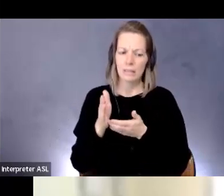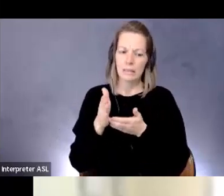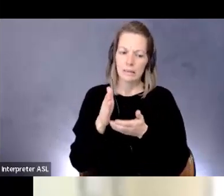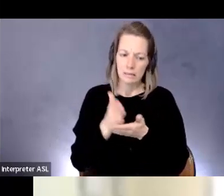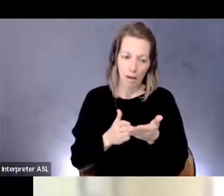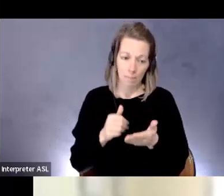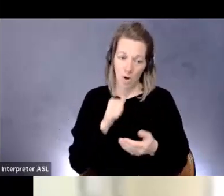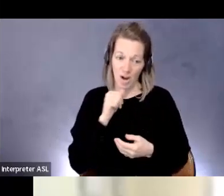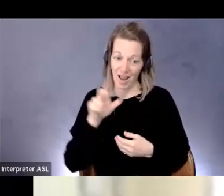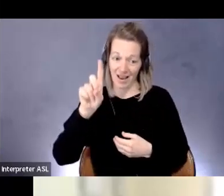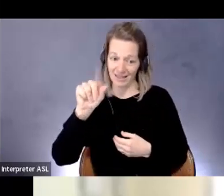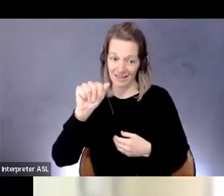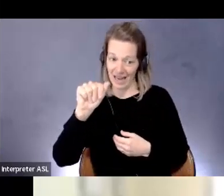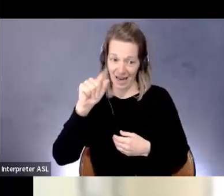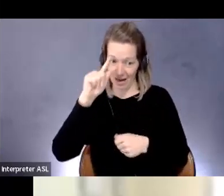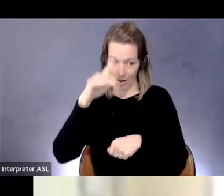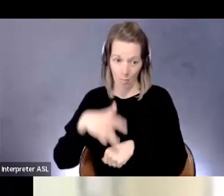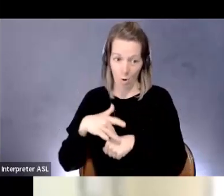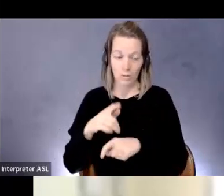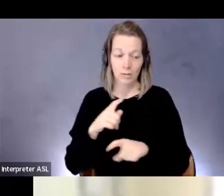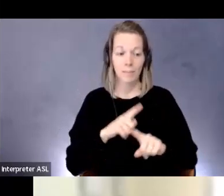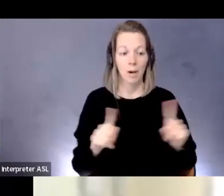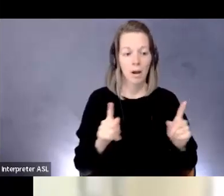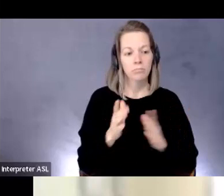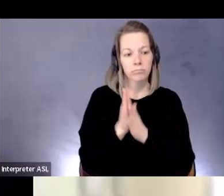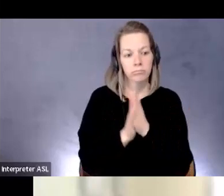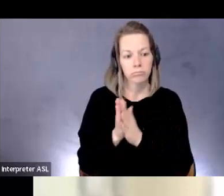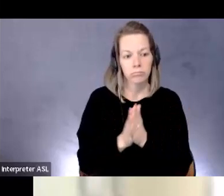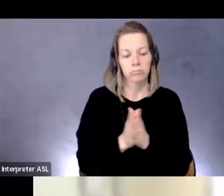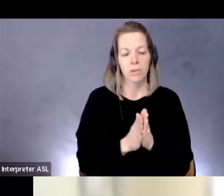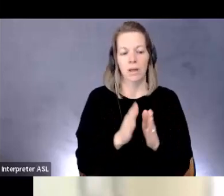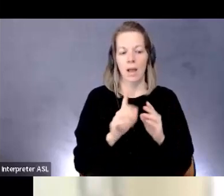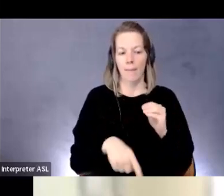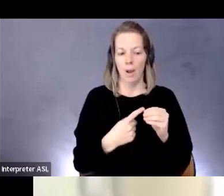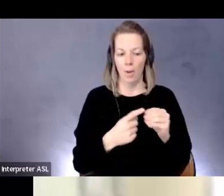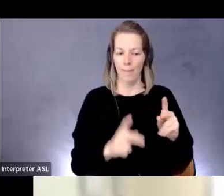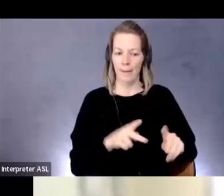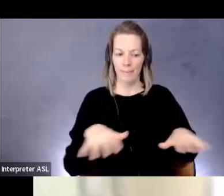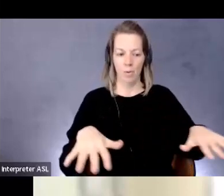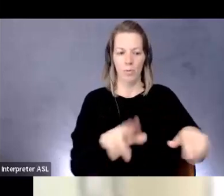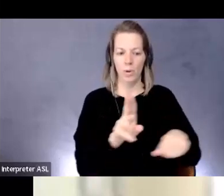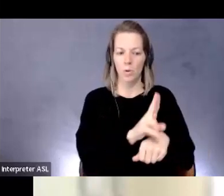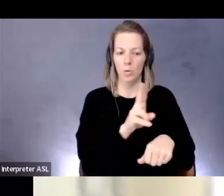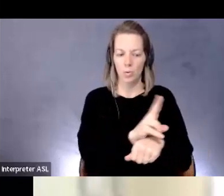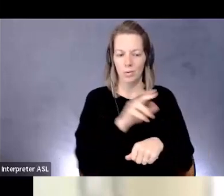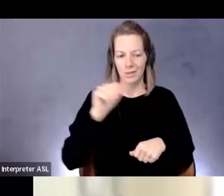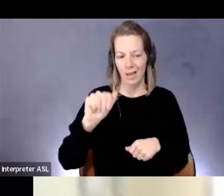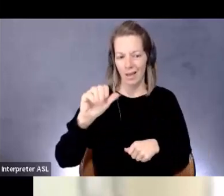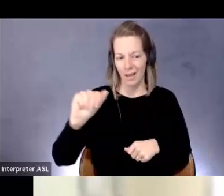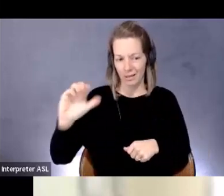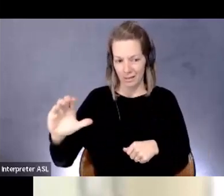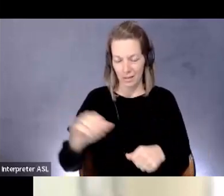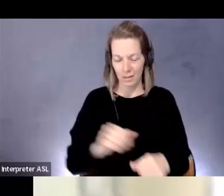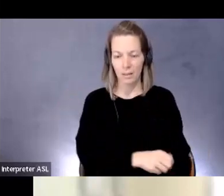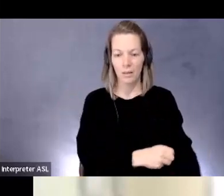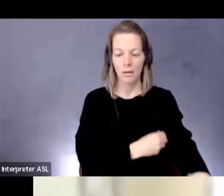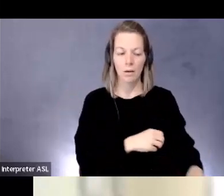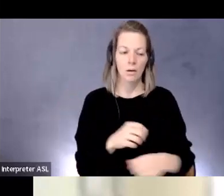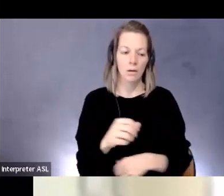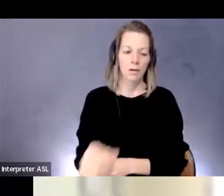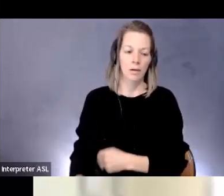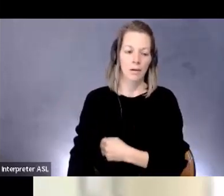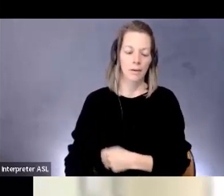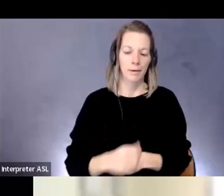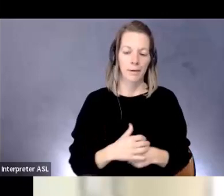data wonks, but are passionate about people who need and use augmentative and alternative communication, or